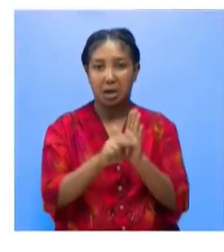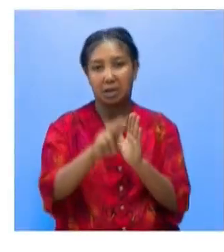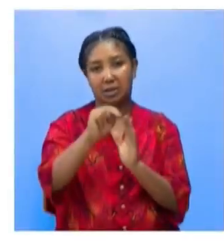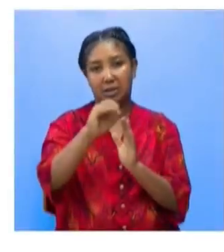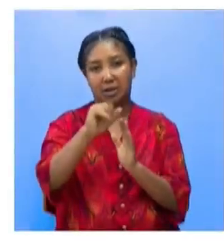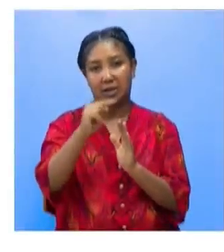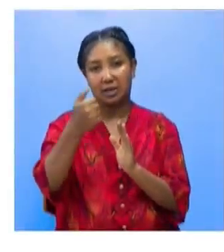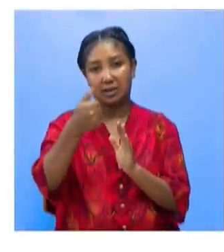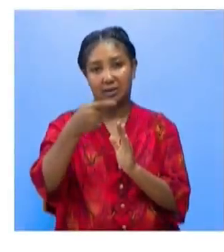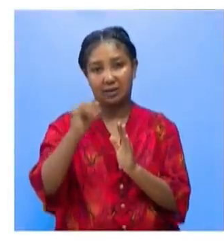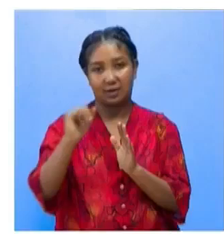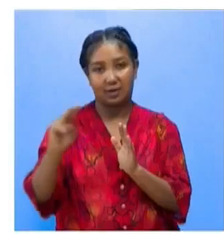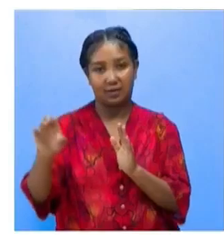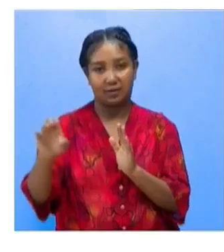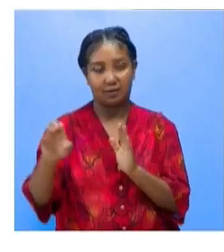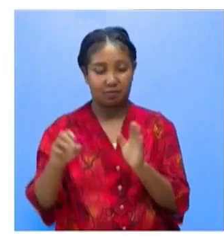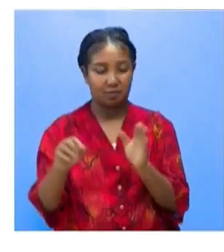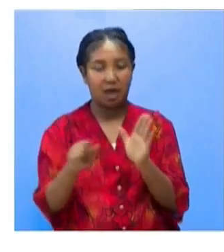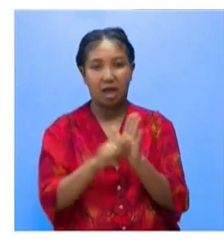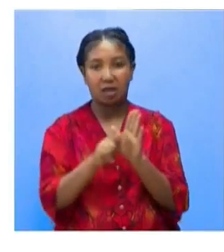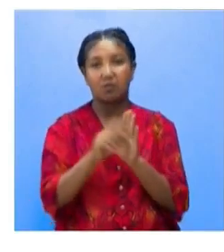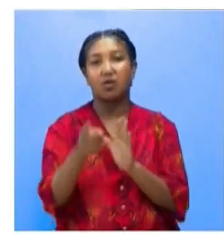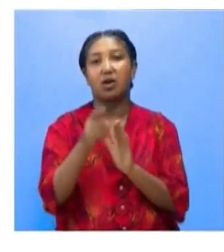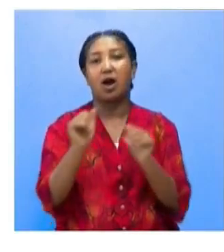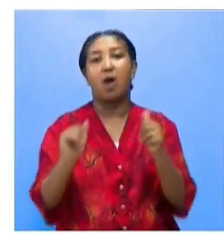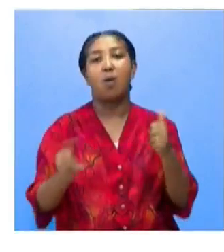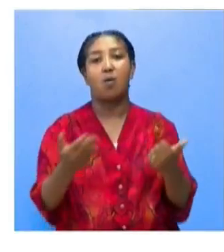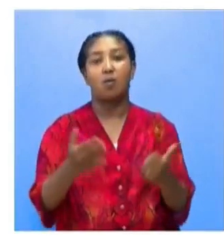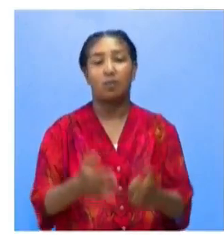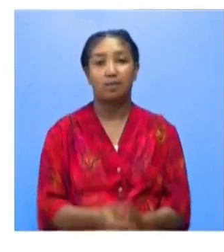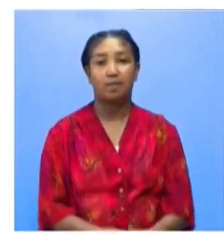What if the sentence is negative?